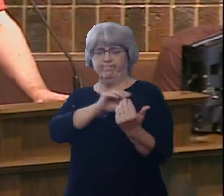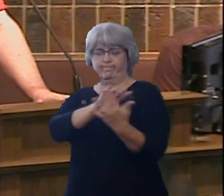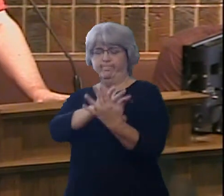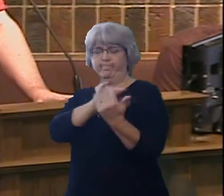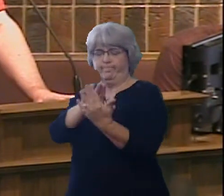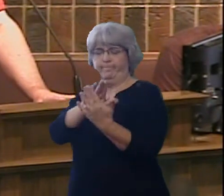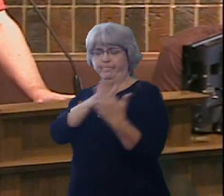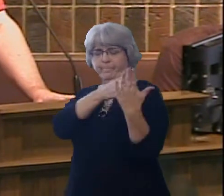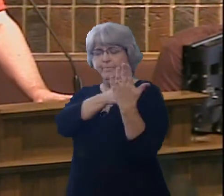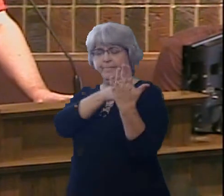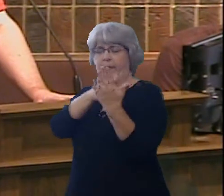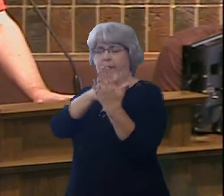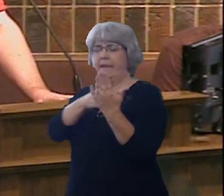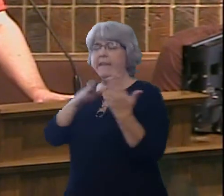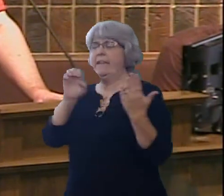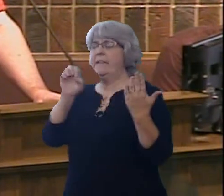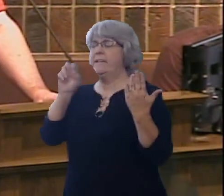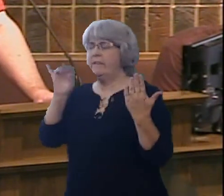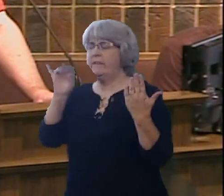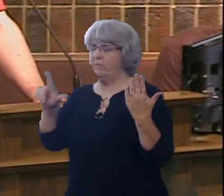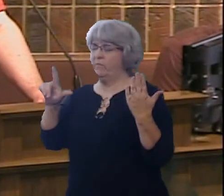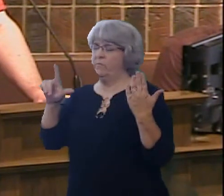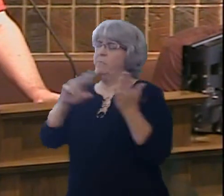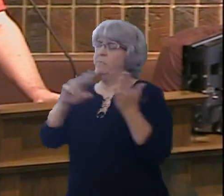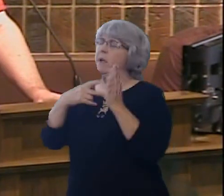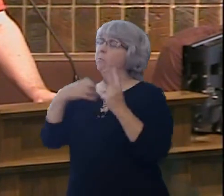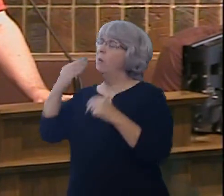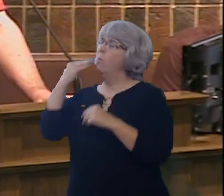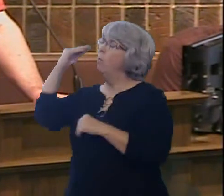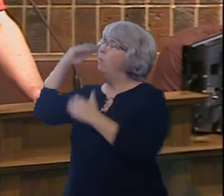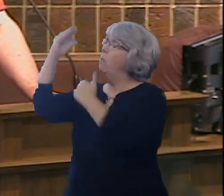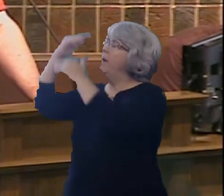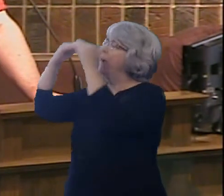we can all live with you one day in eternity.